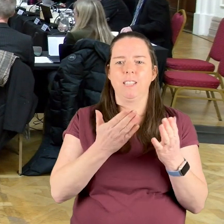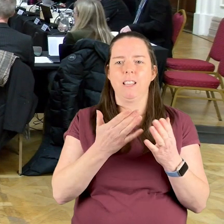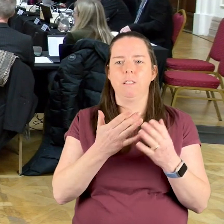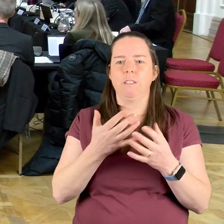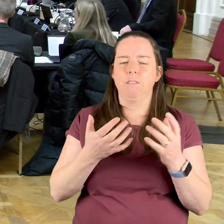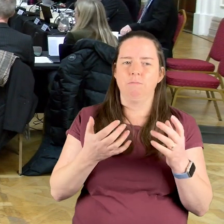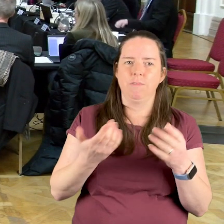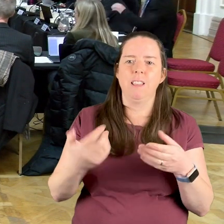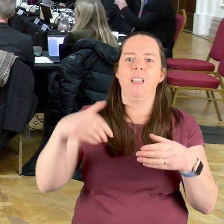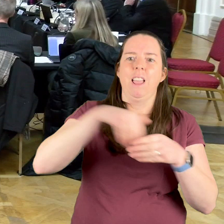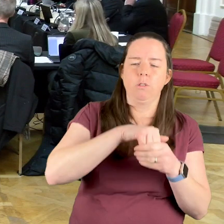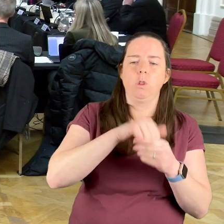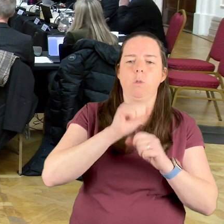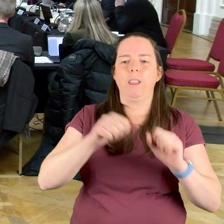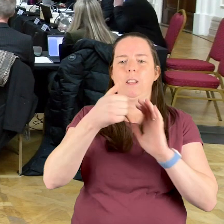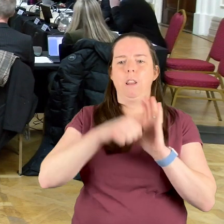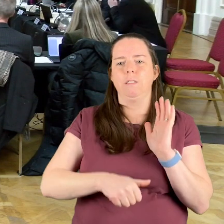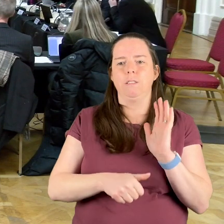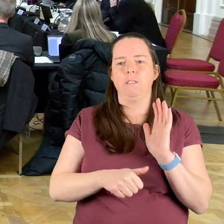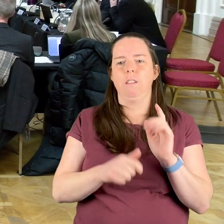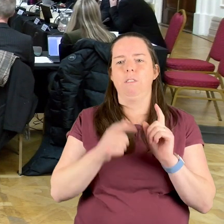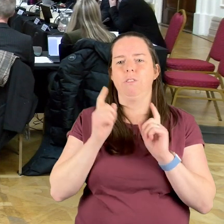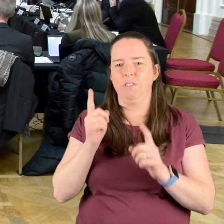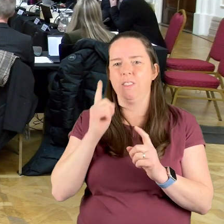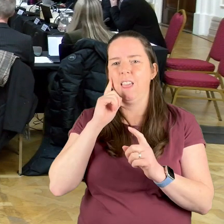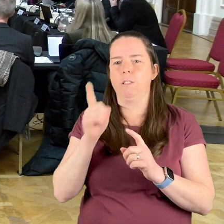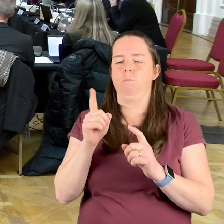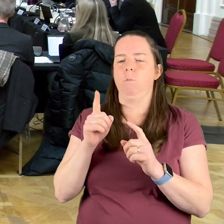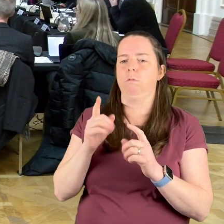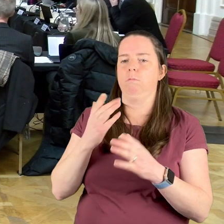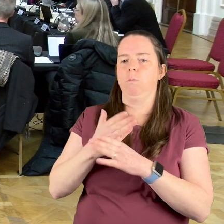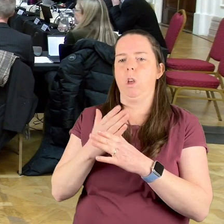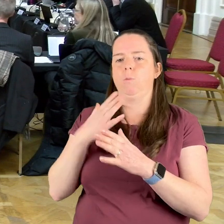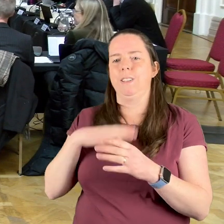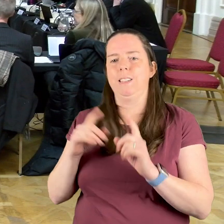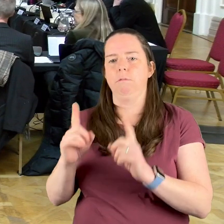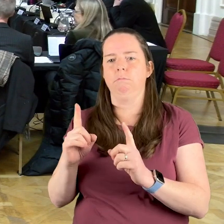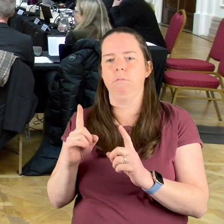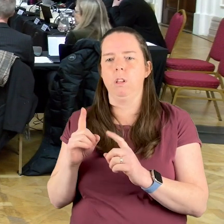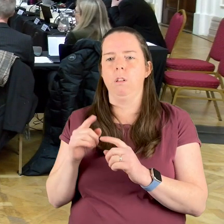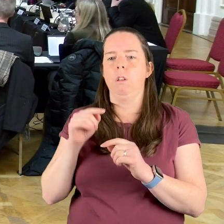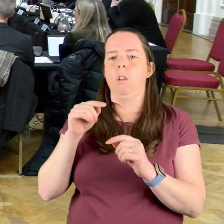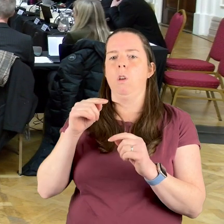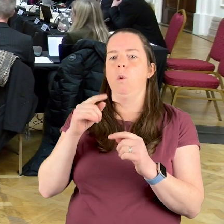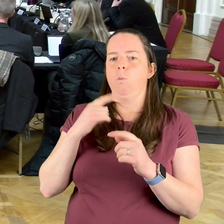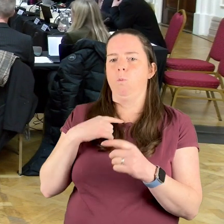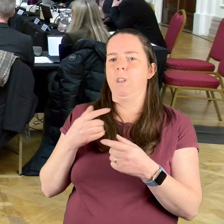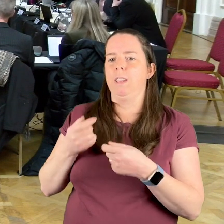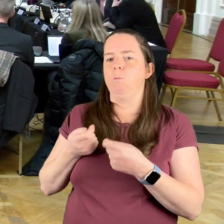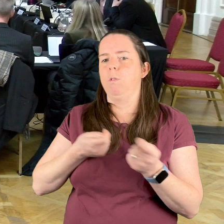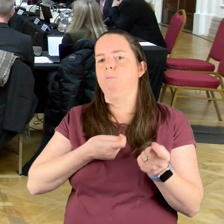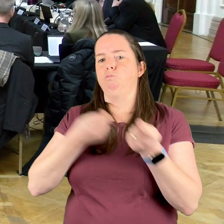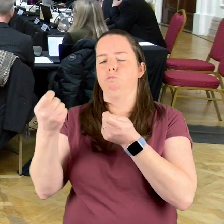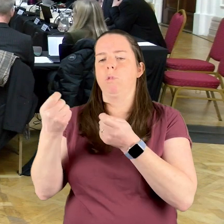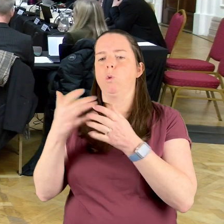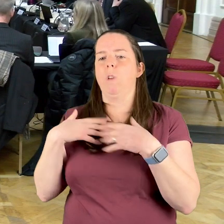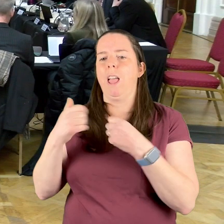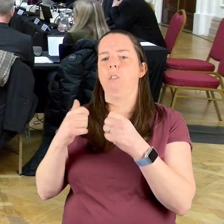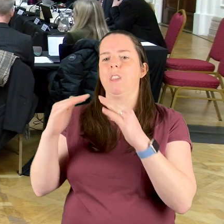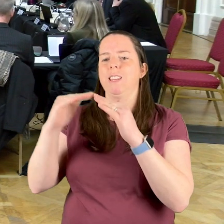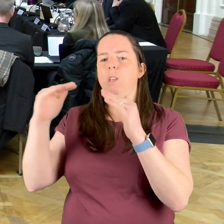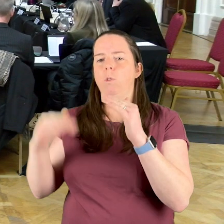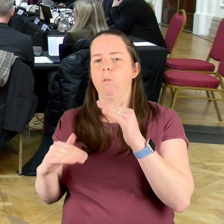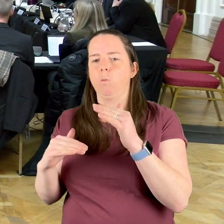and actually getting to the waiting list. And I think that's where we need to work with various communities. I think that's what that was telling